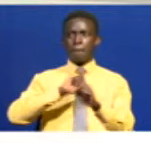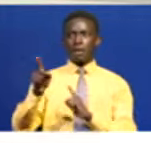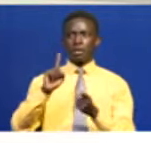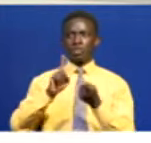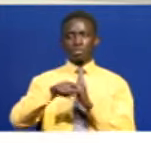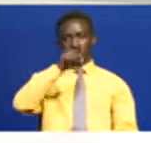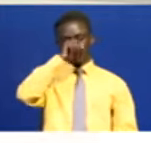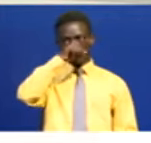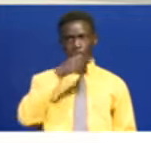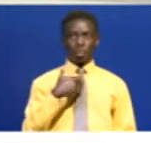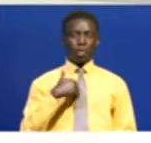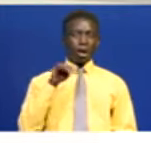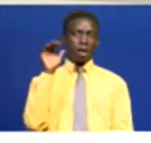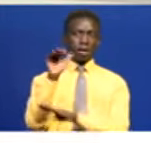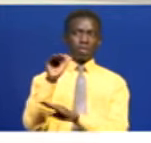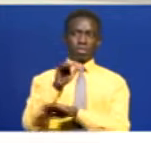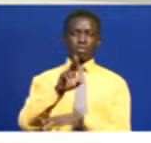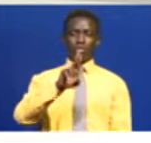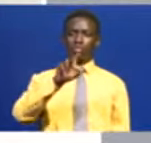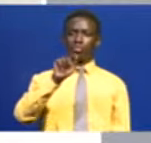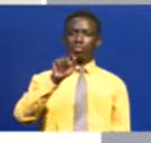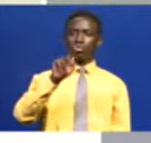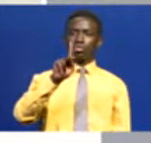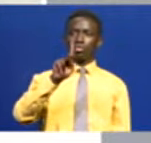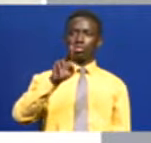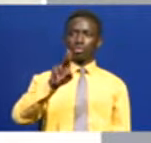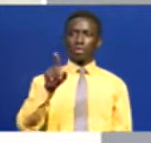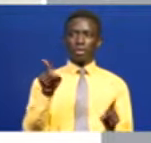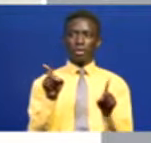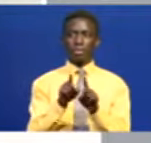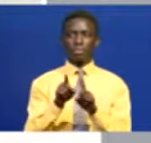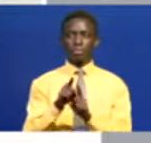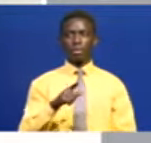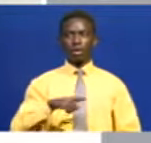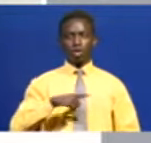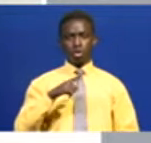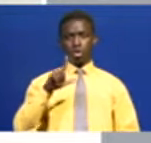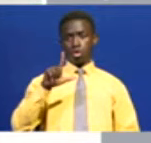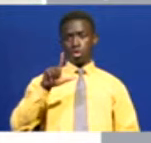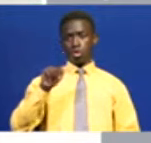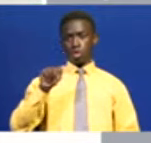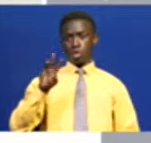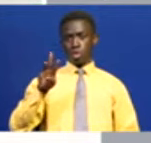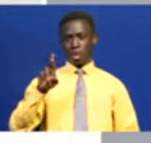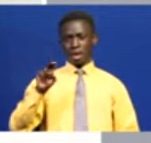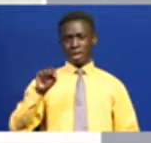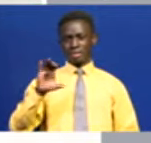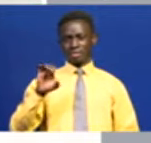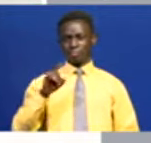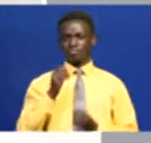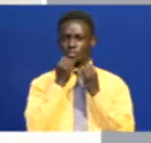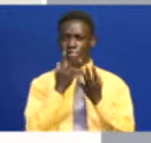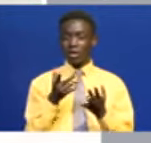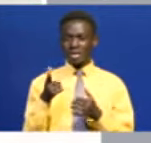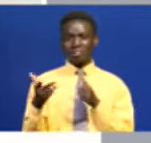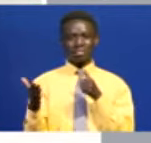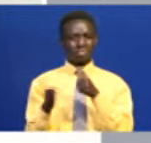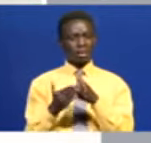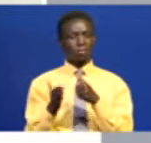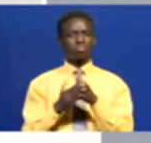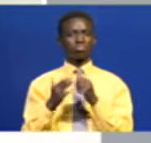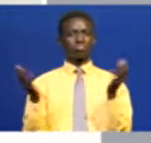Turkey. And I want to ask Utku, as Lawrence just mentioned, this is going to be the ninth conference. There have been eight